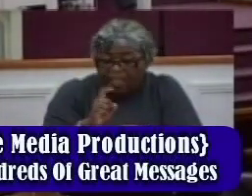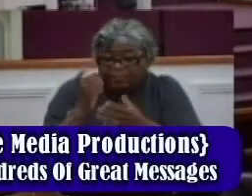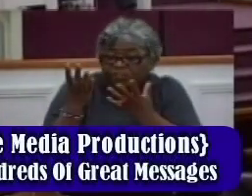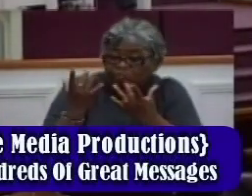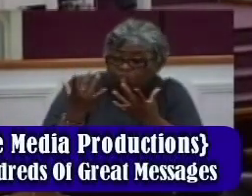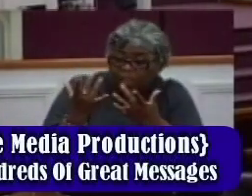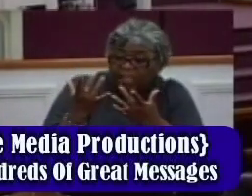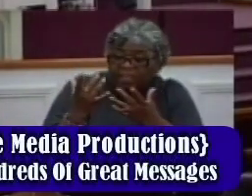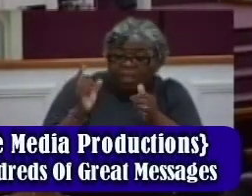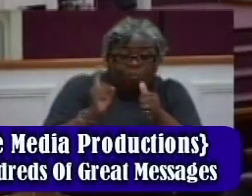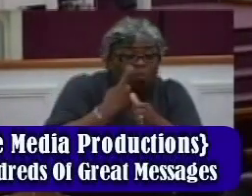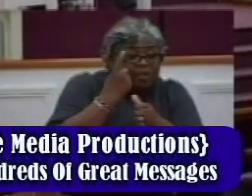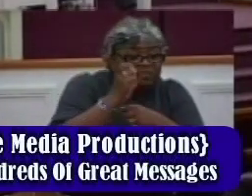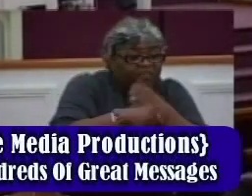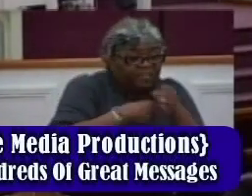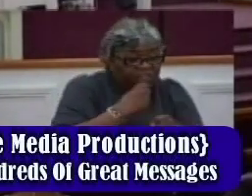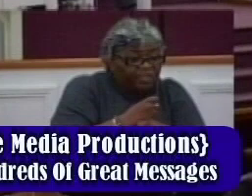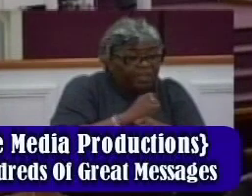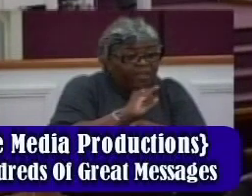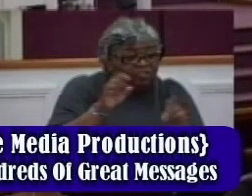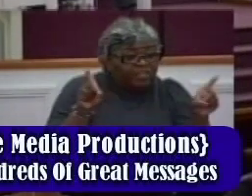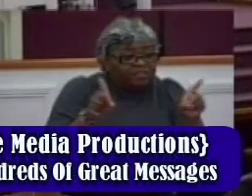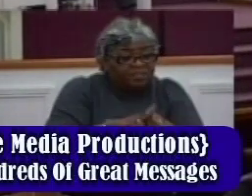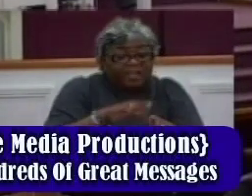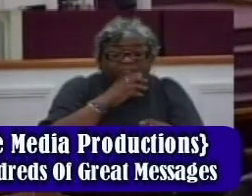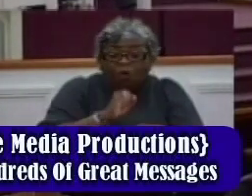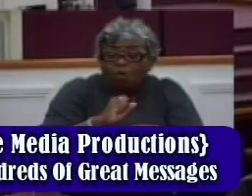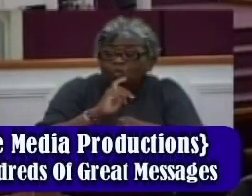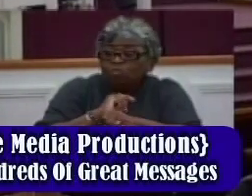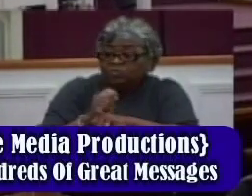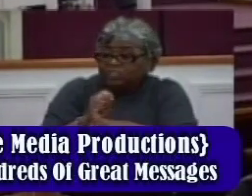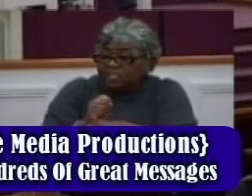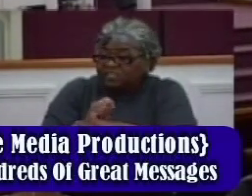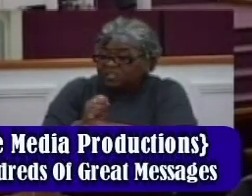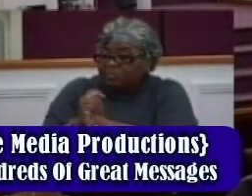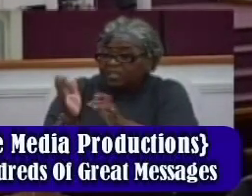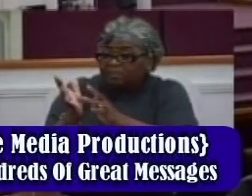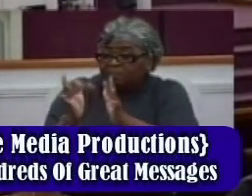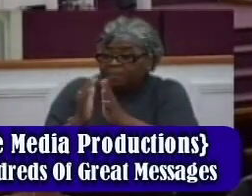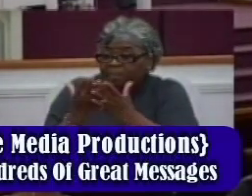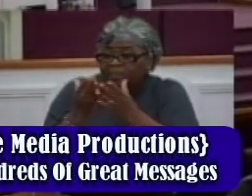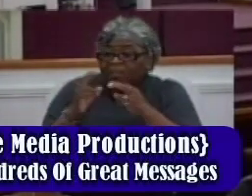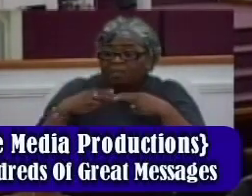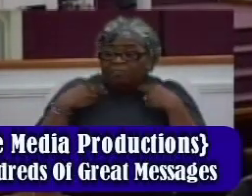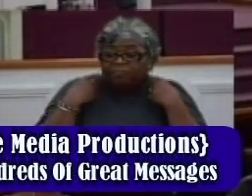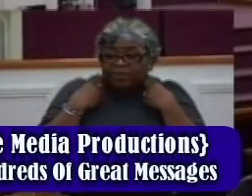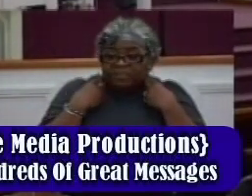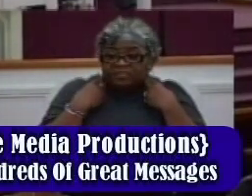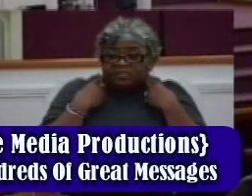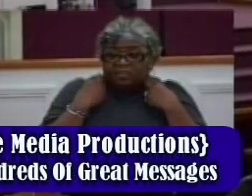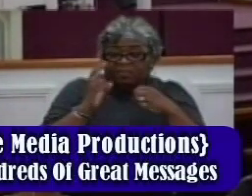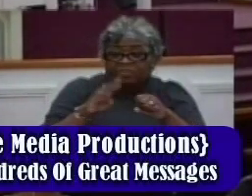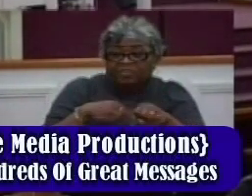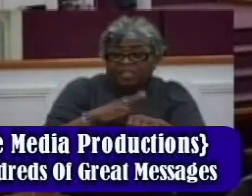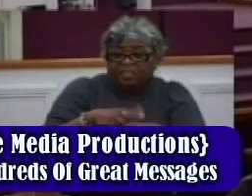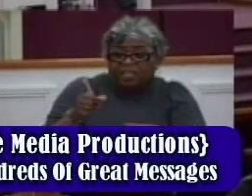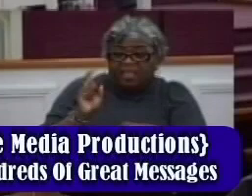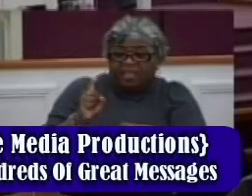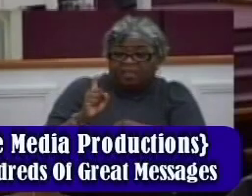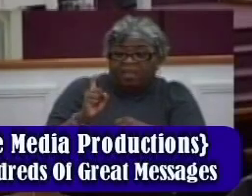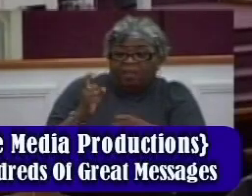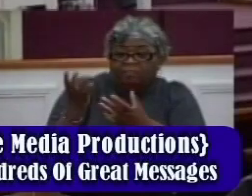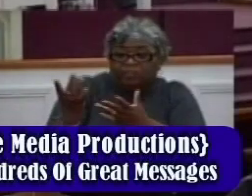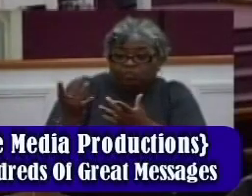wait once a year. Just like with the Old Testament of priests and the nation, they had to